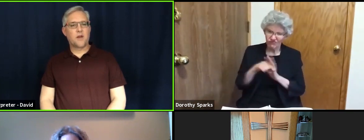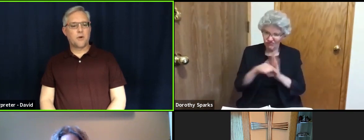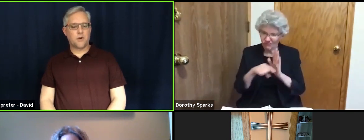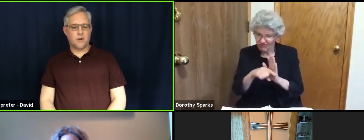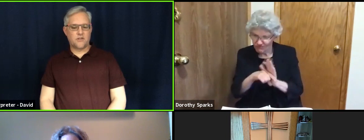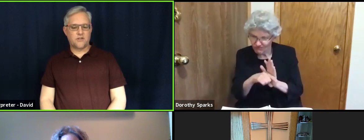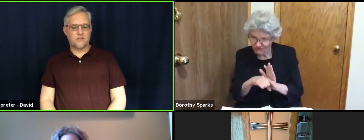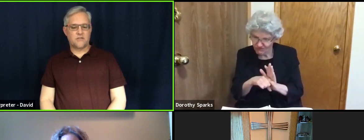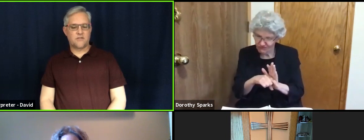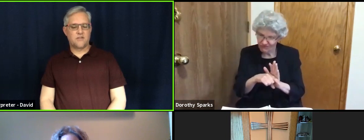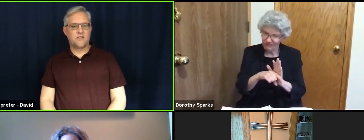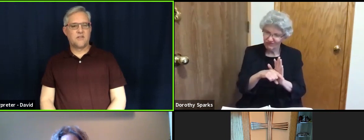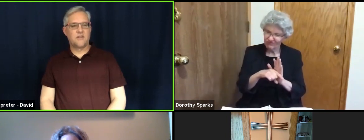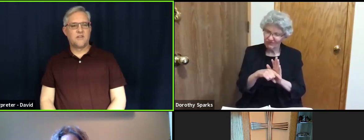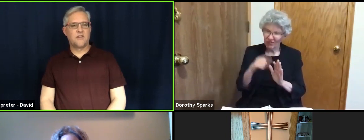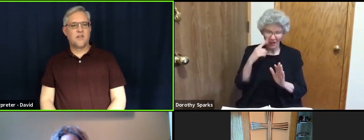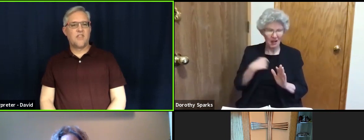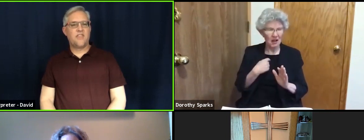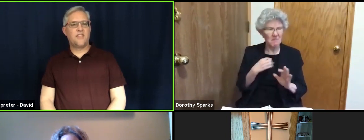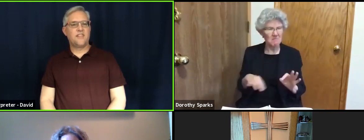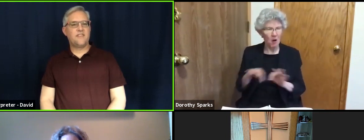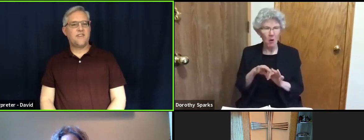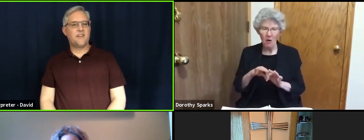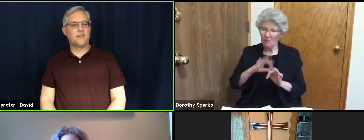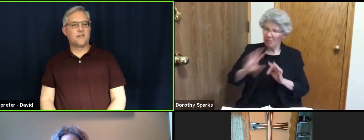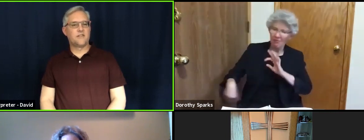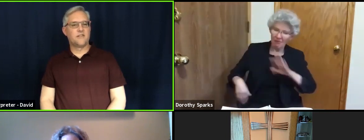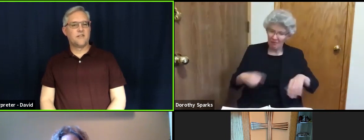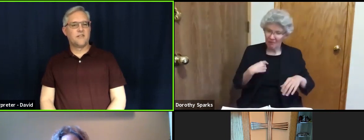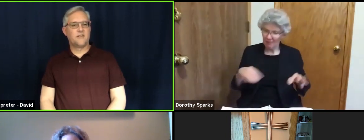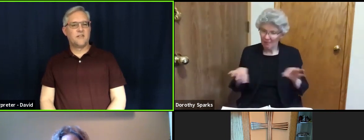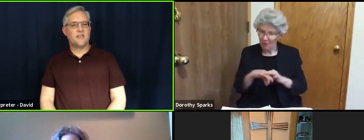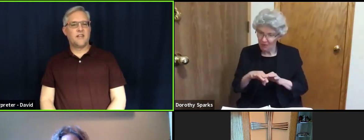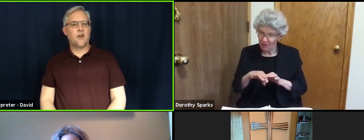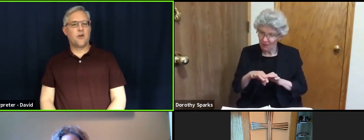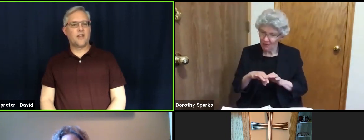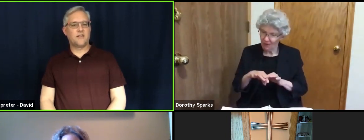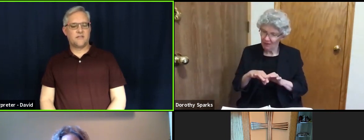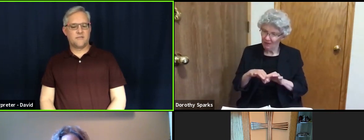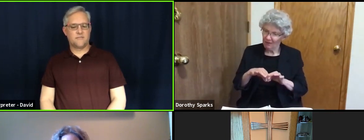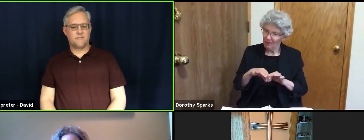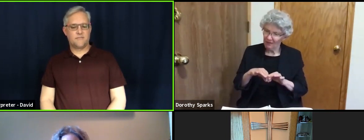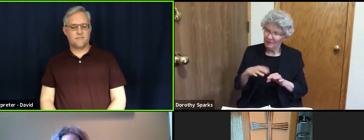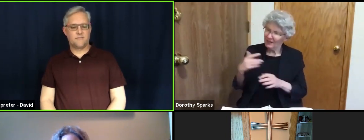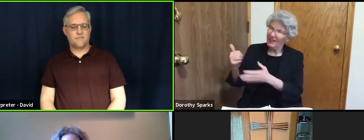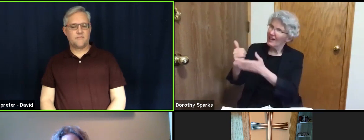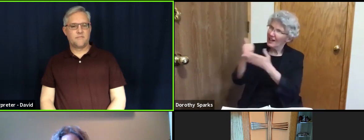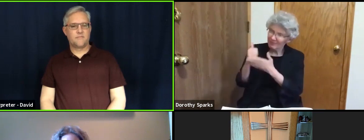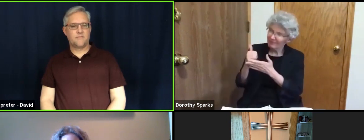From microaggressions, thinly veiled in arrogance.